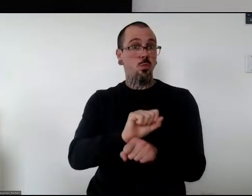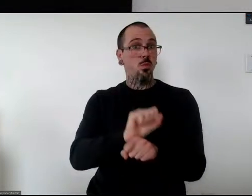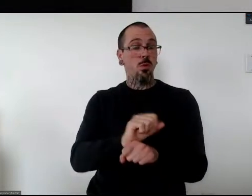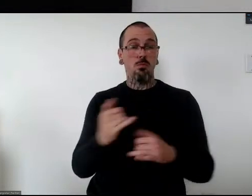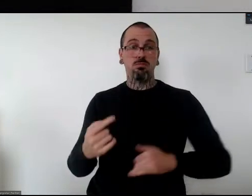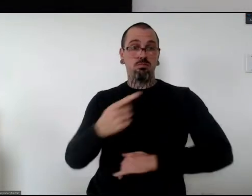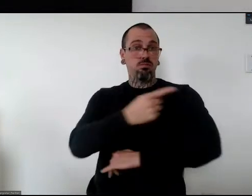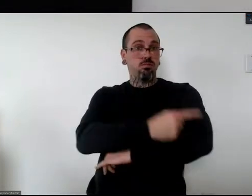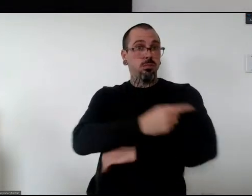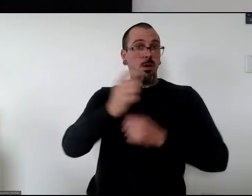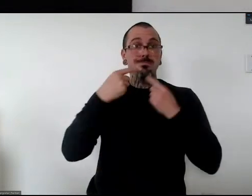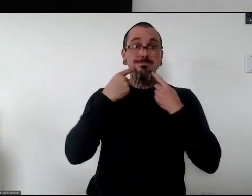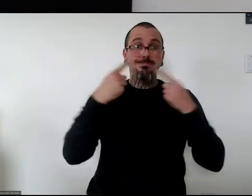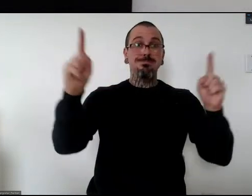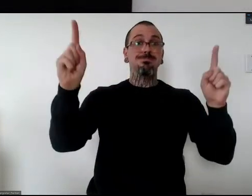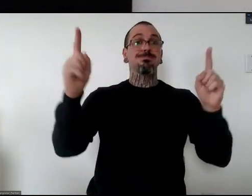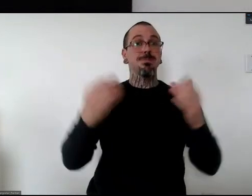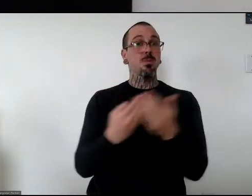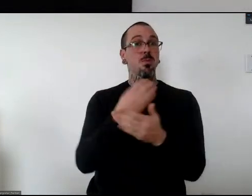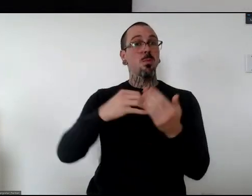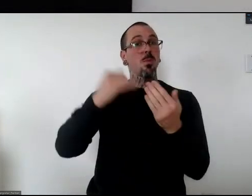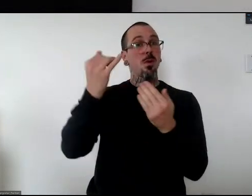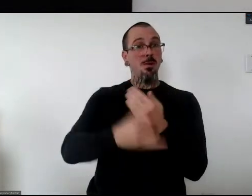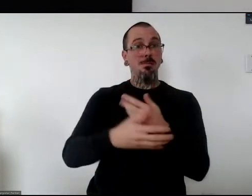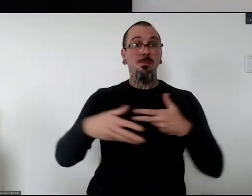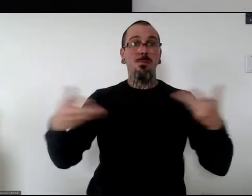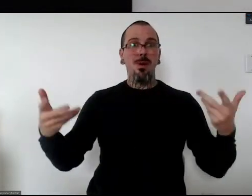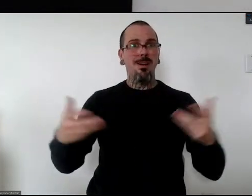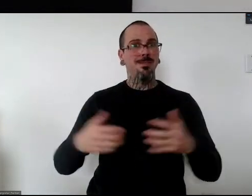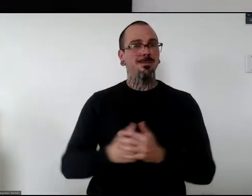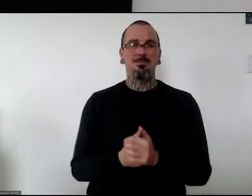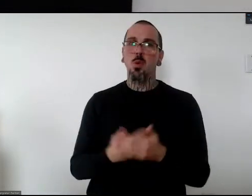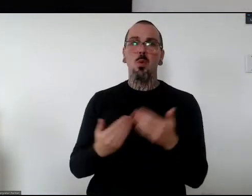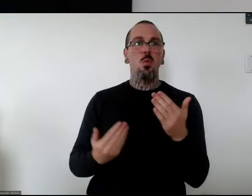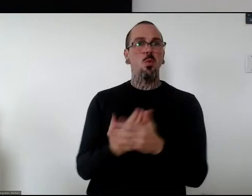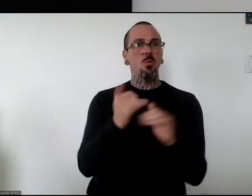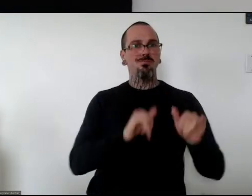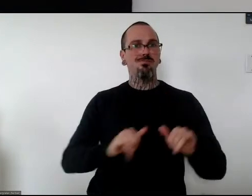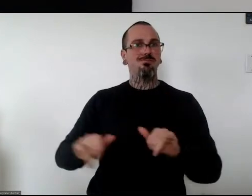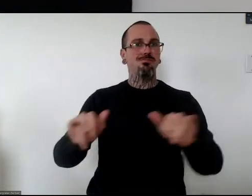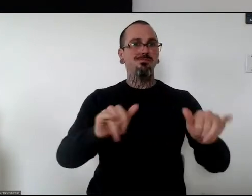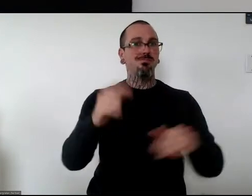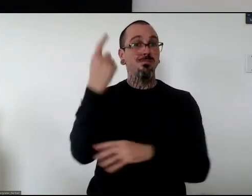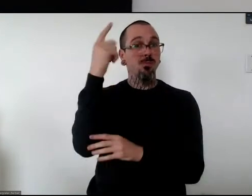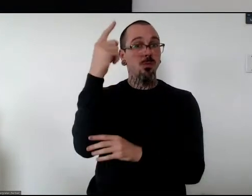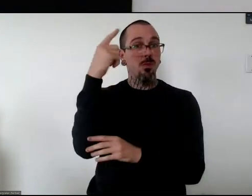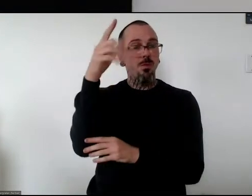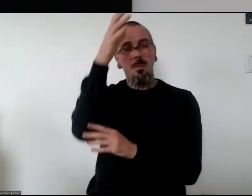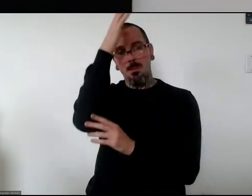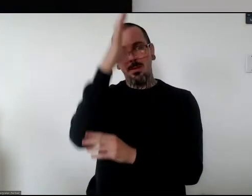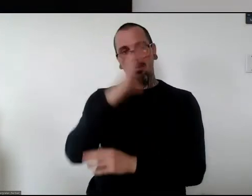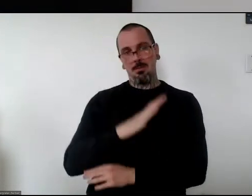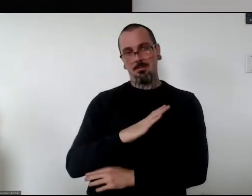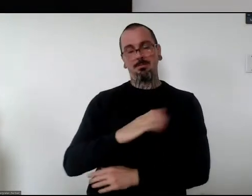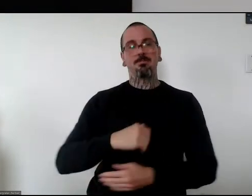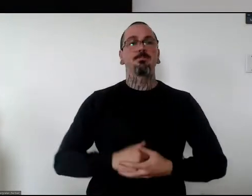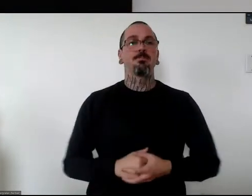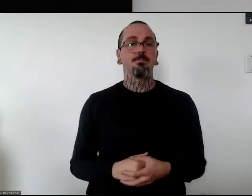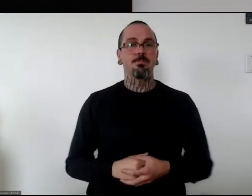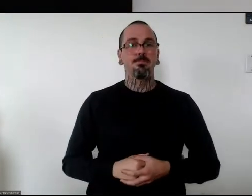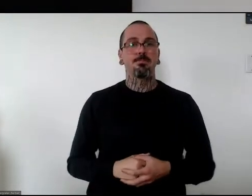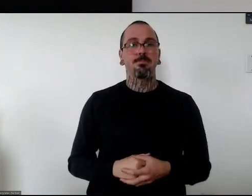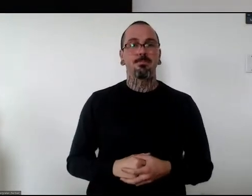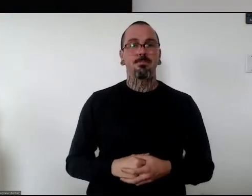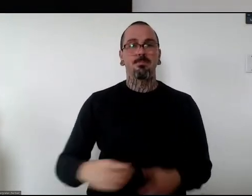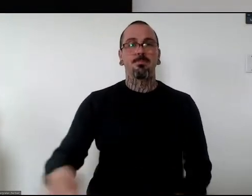program, Navigating New Norms of Masculinity, before you today. Our project has been designed